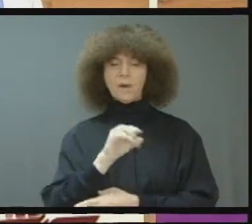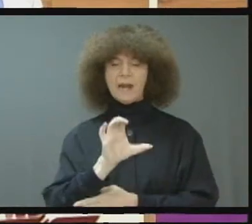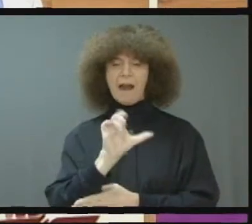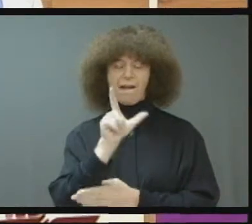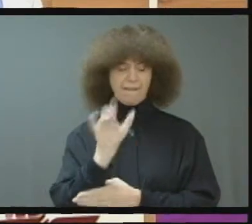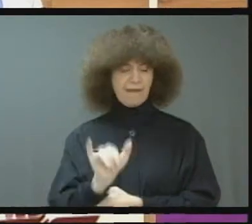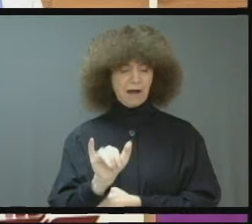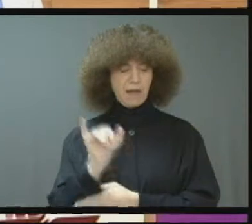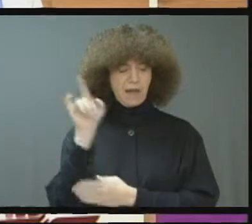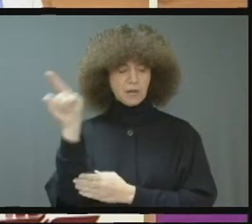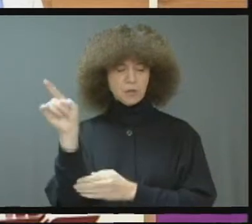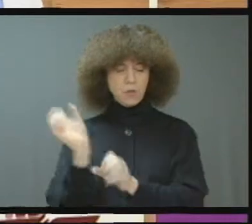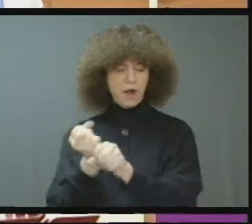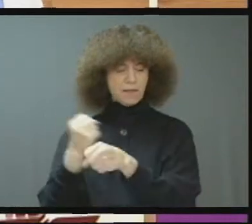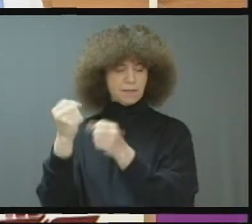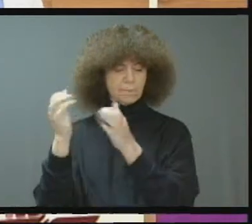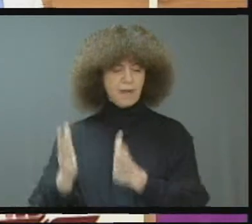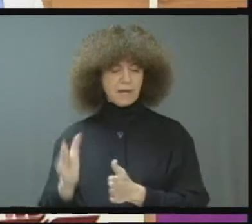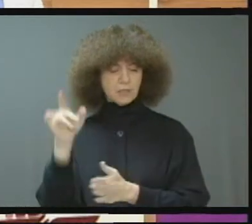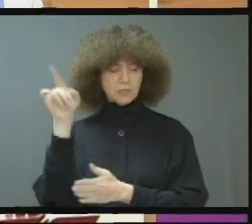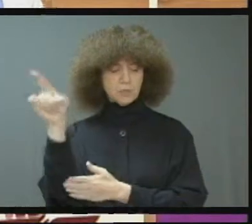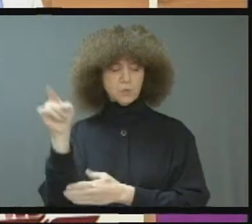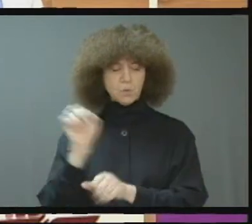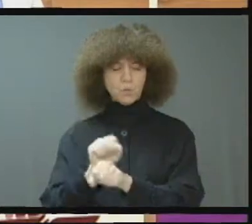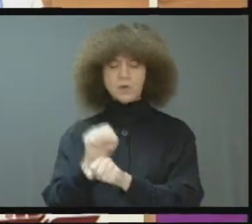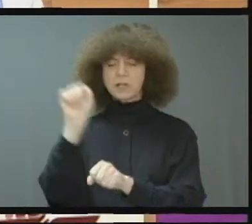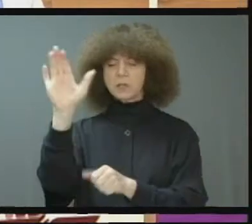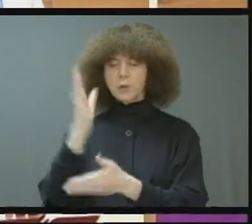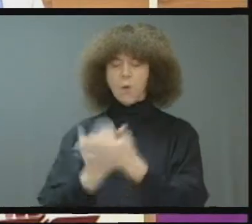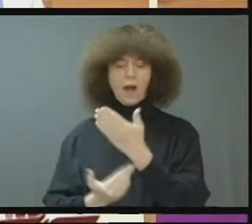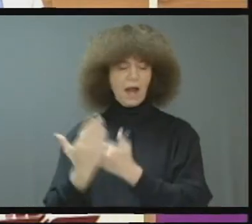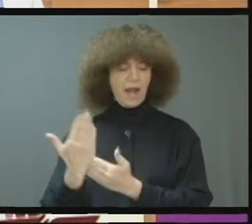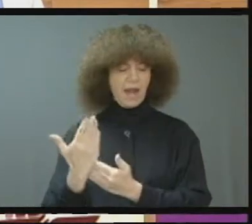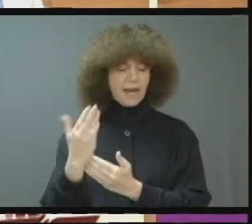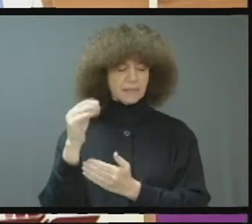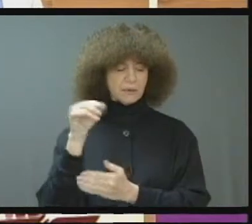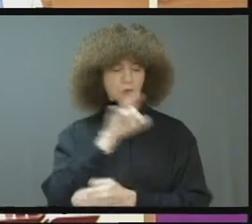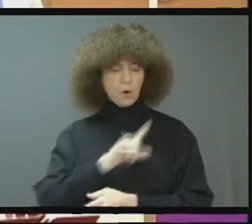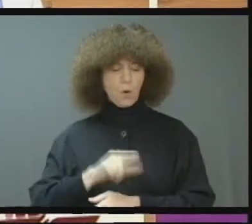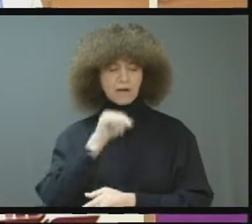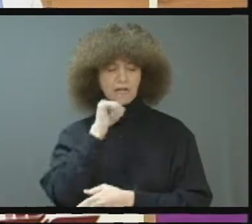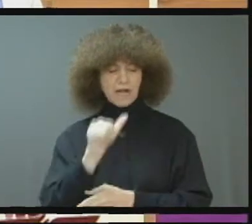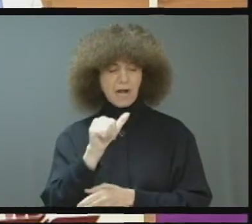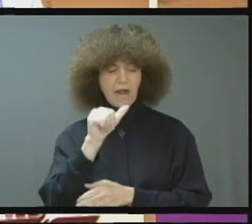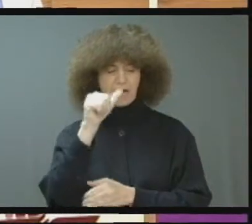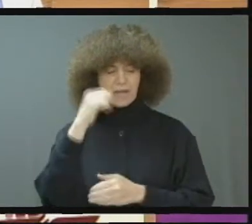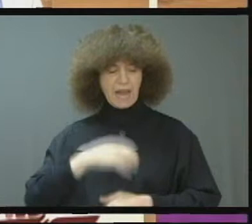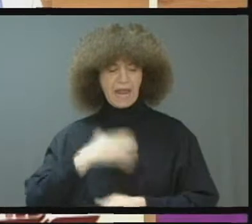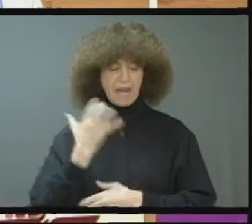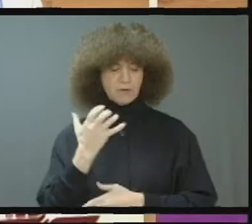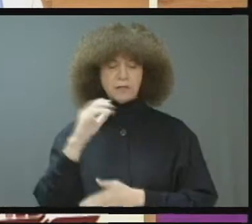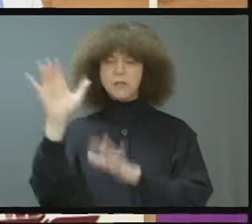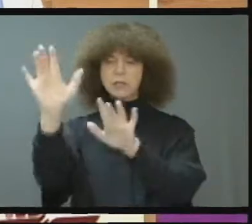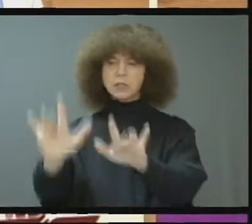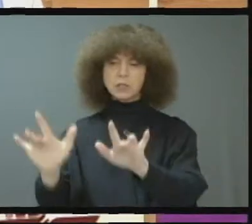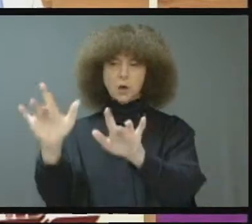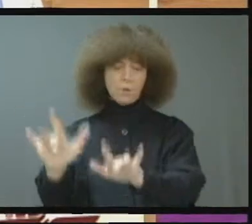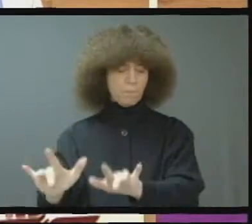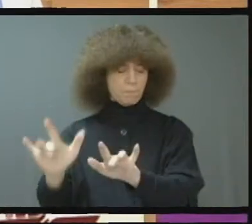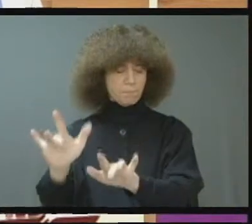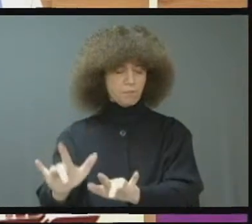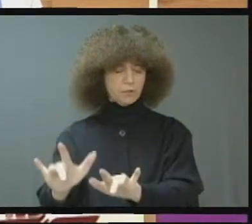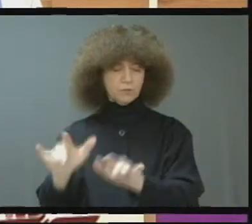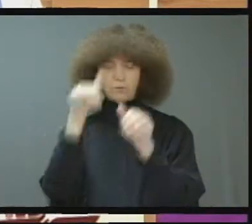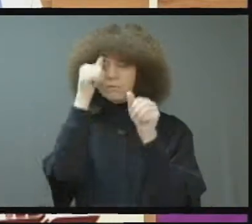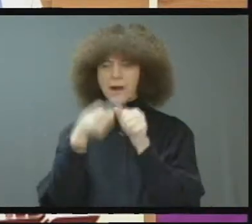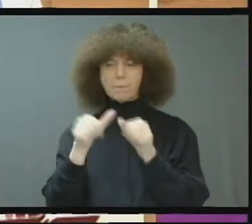work of your hand. Do not be angry beyond measure, O Lord. Do not remember our sins forever. O look upon